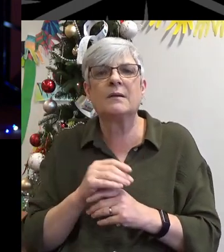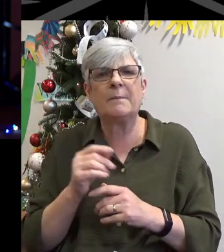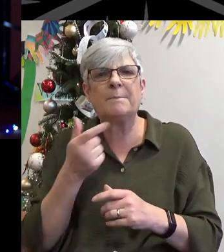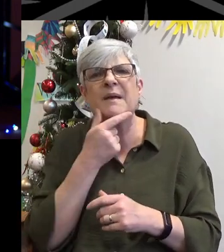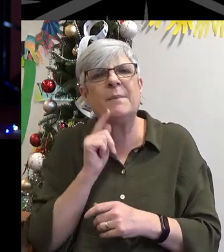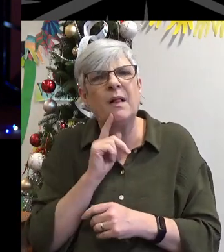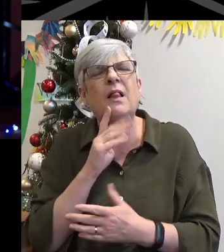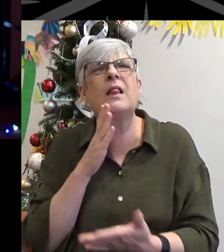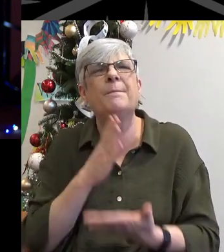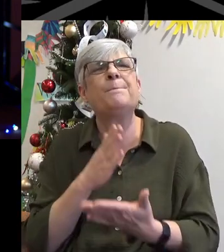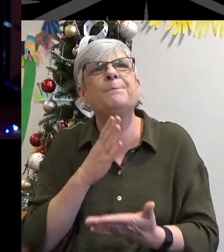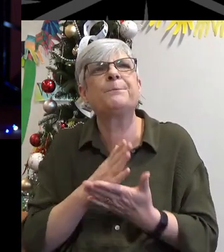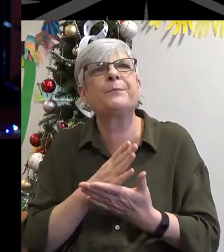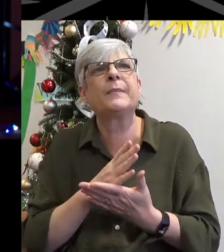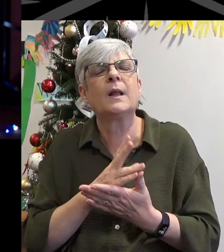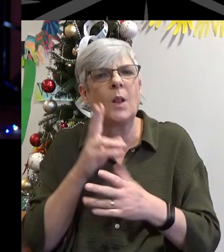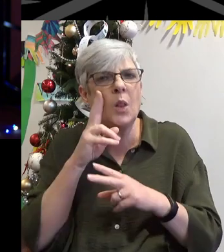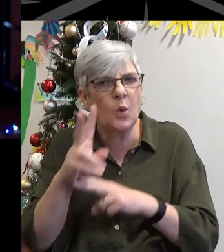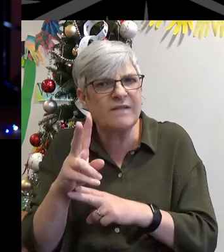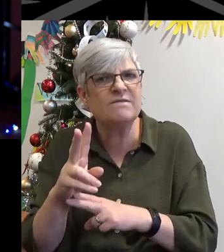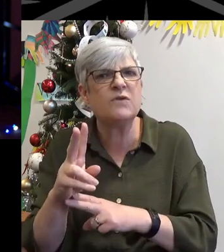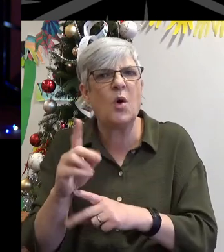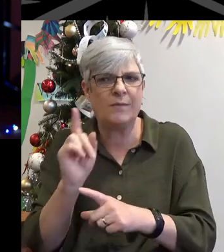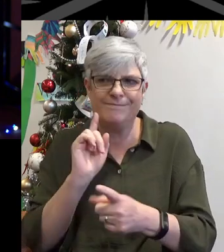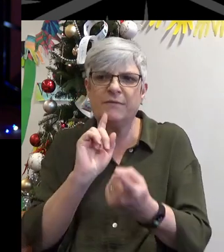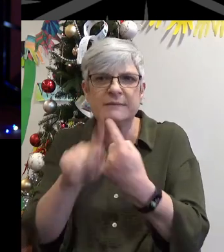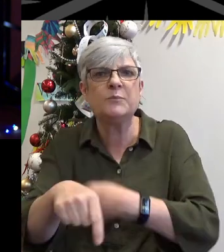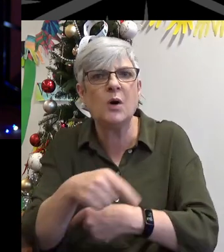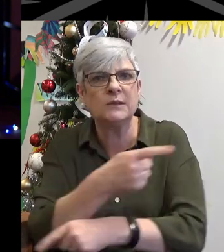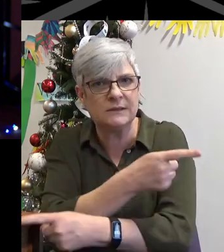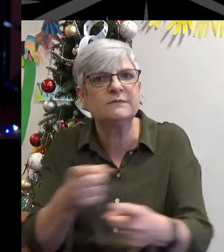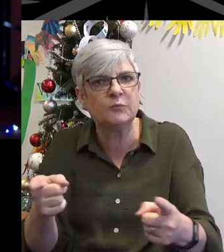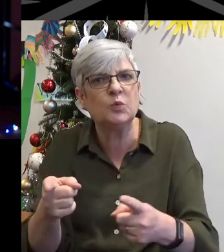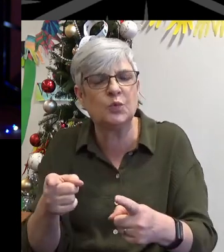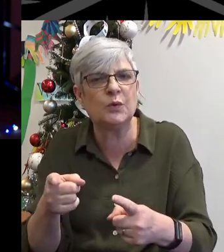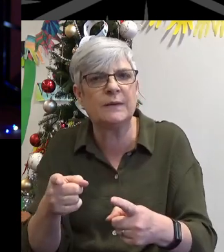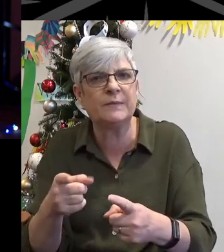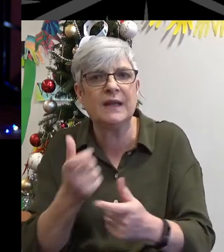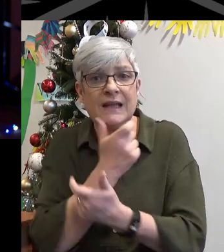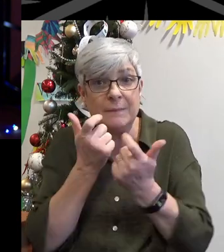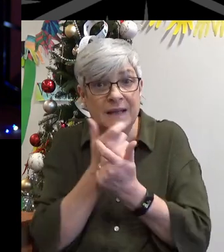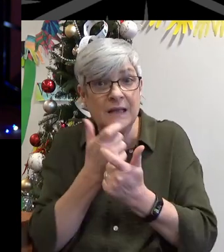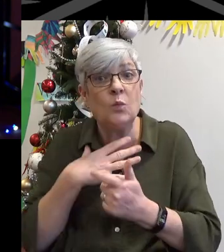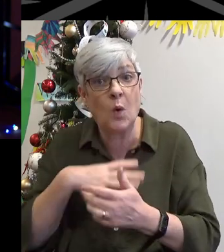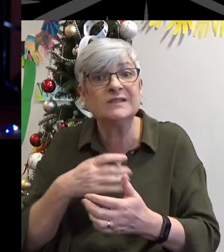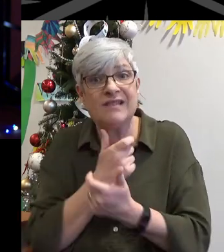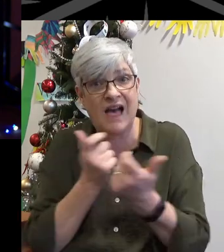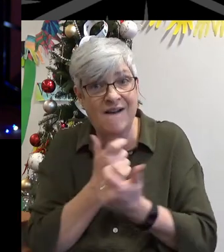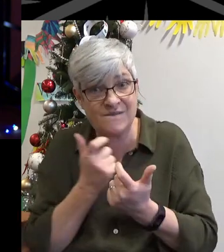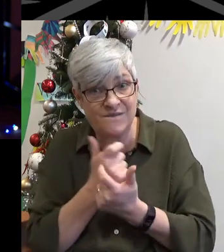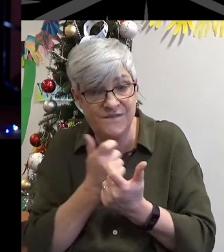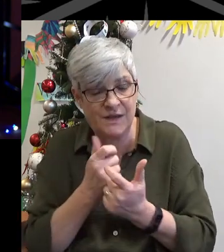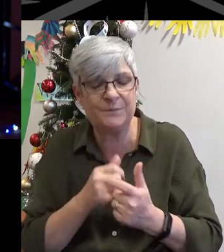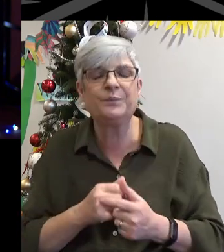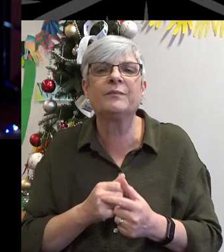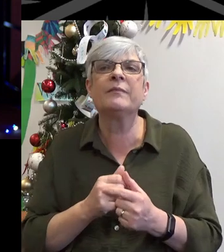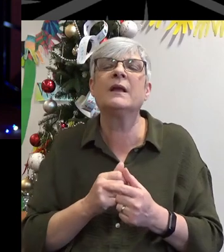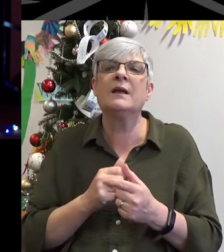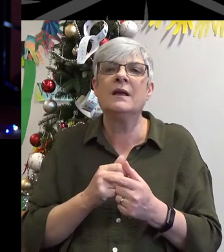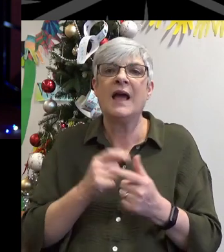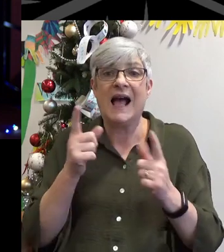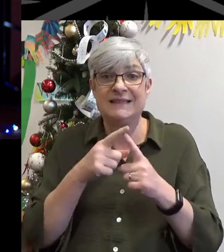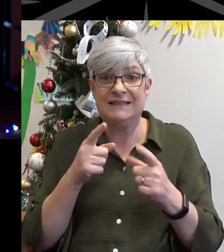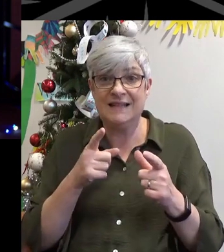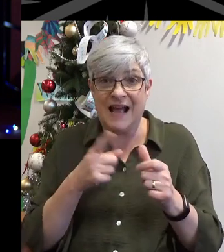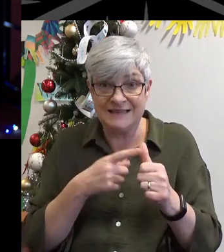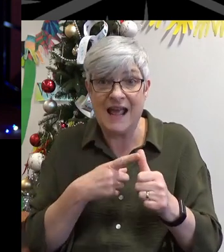who are looking for some kind of response. Comedian wants you to laugh. Adele wants